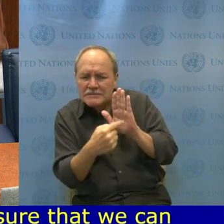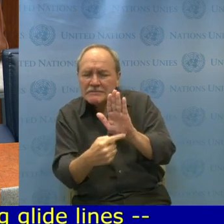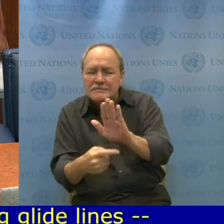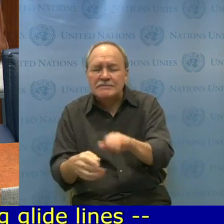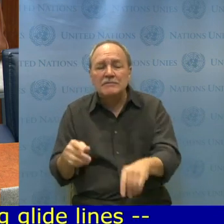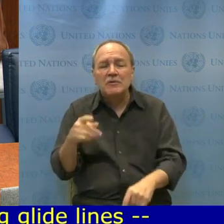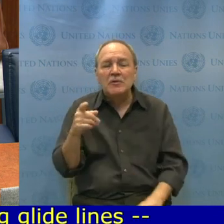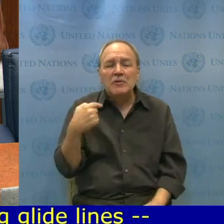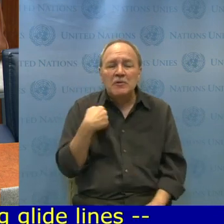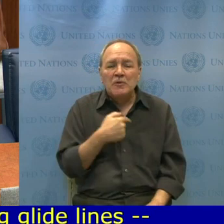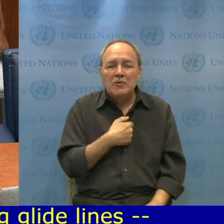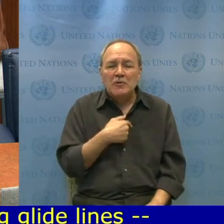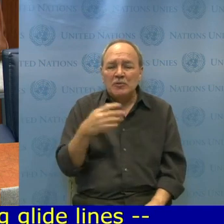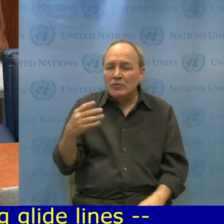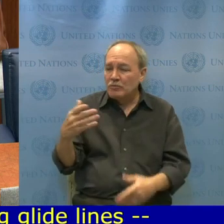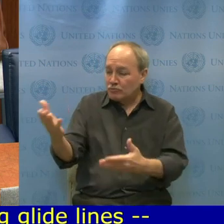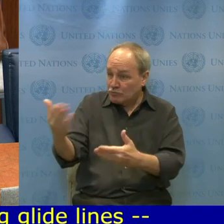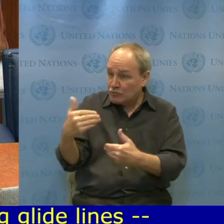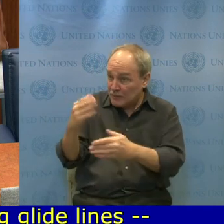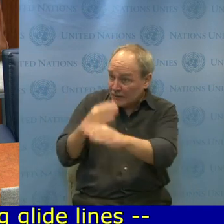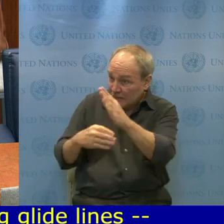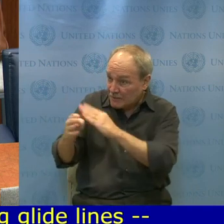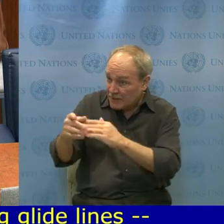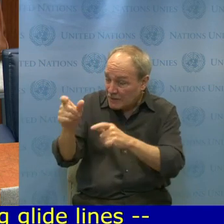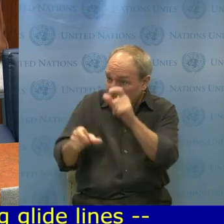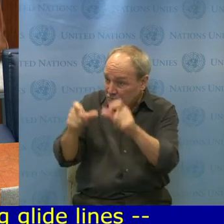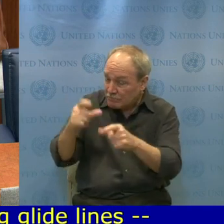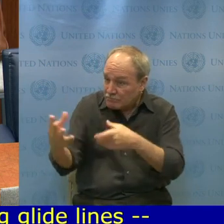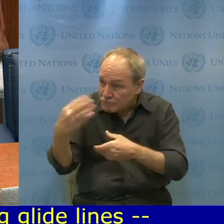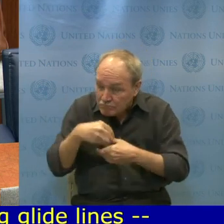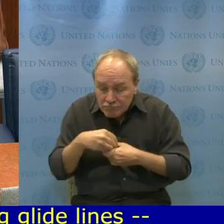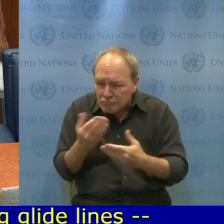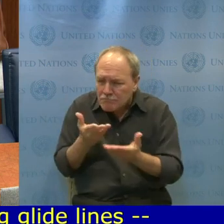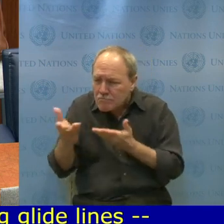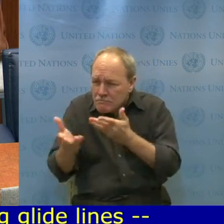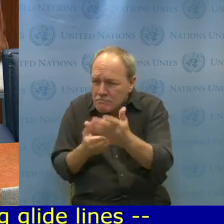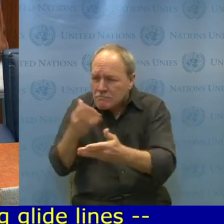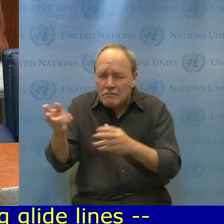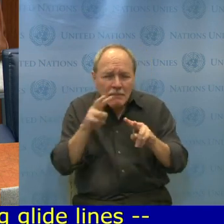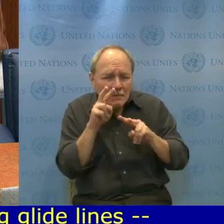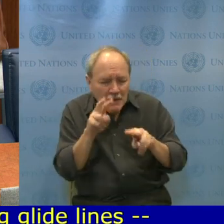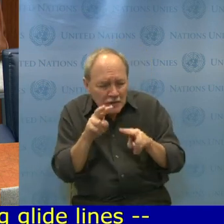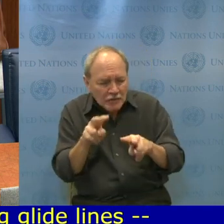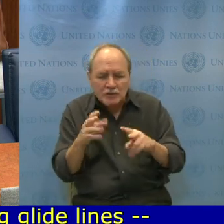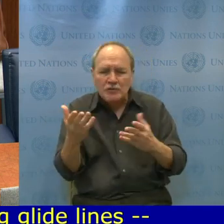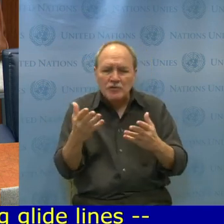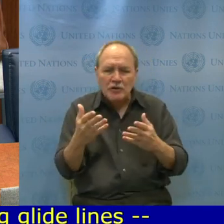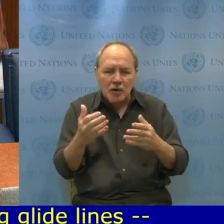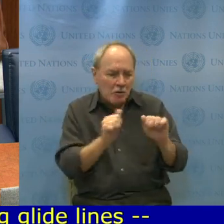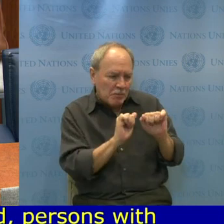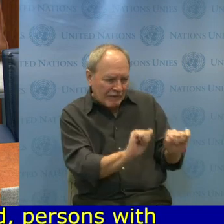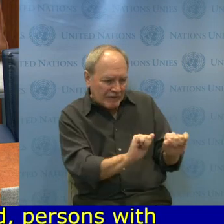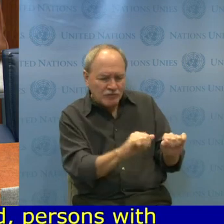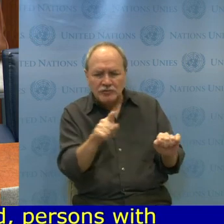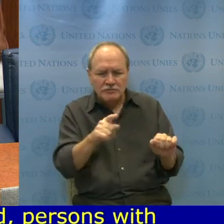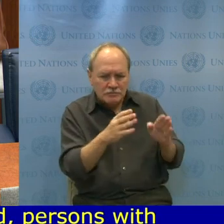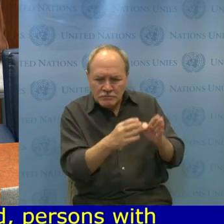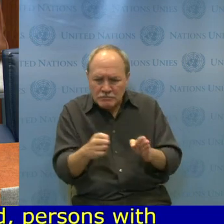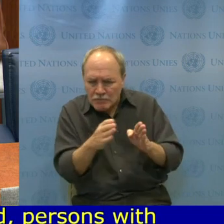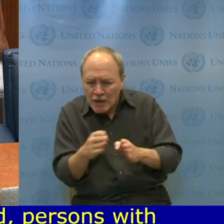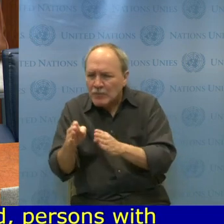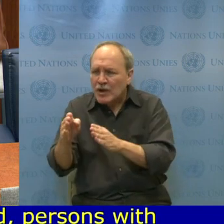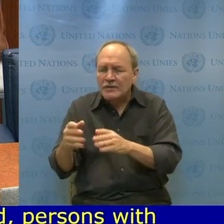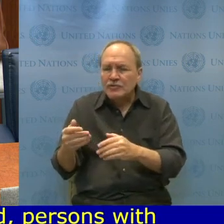make good cultural shortcomings, as we look at prevention, preparation, mitigation, and response when it comes